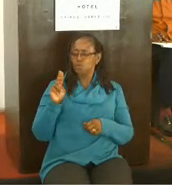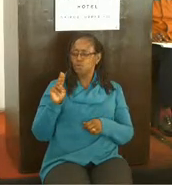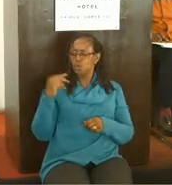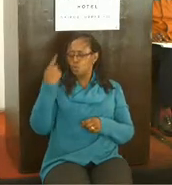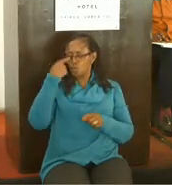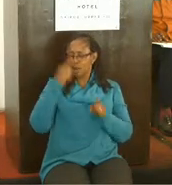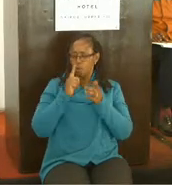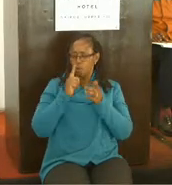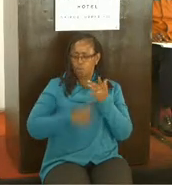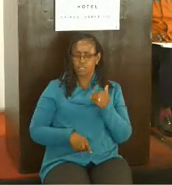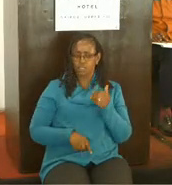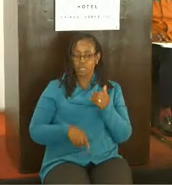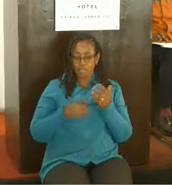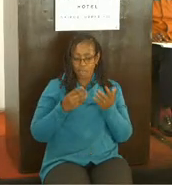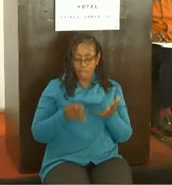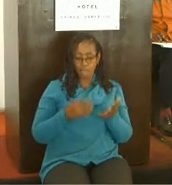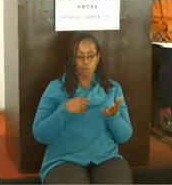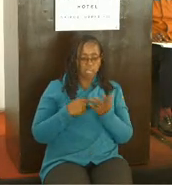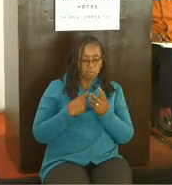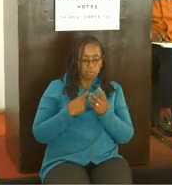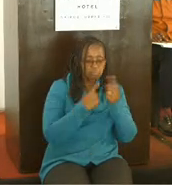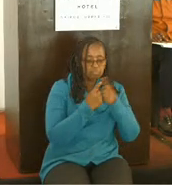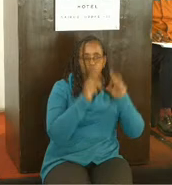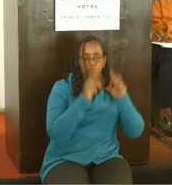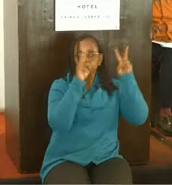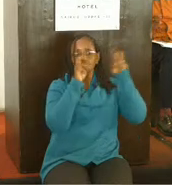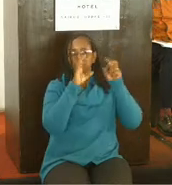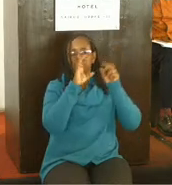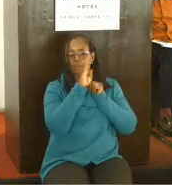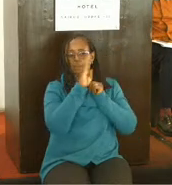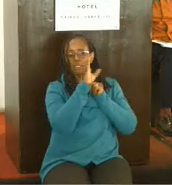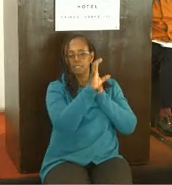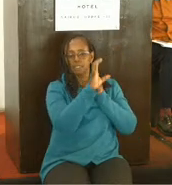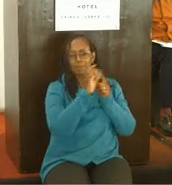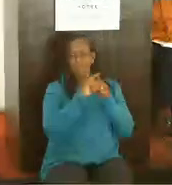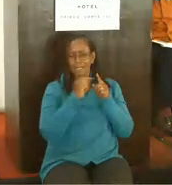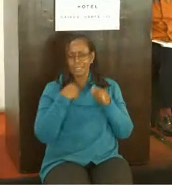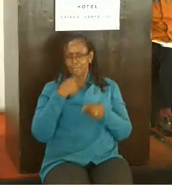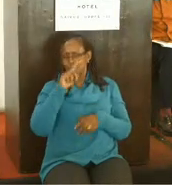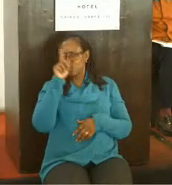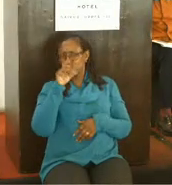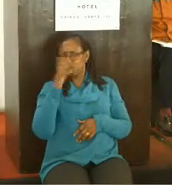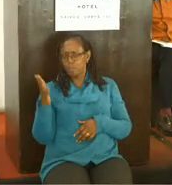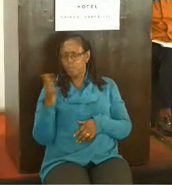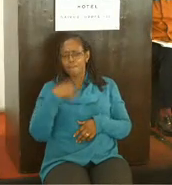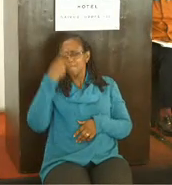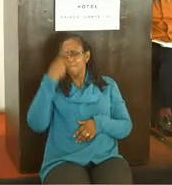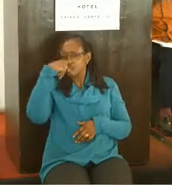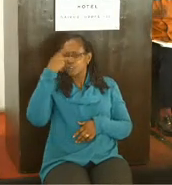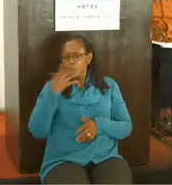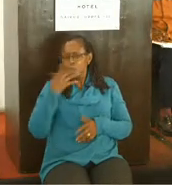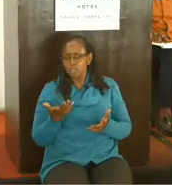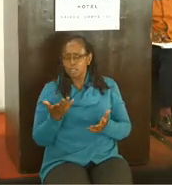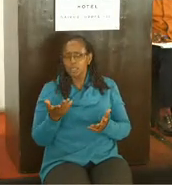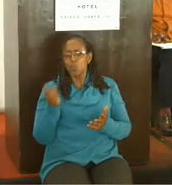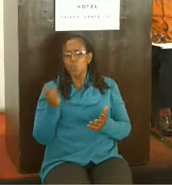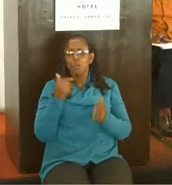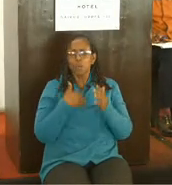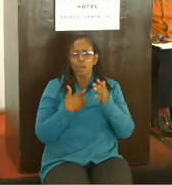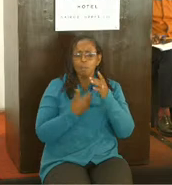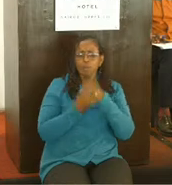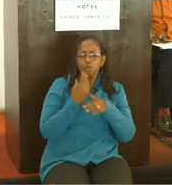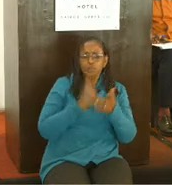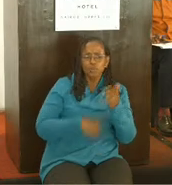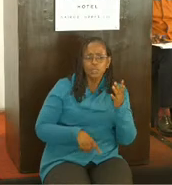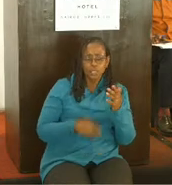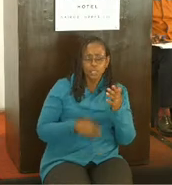having these conversations on CBC my big thing is what is our philosophy at the end of it what do we want to produce do